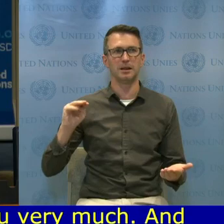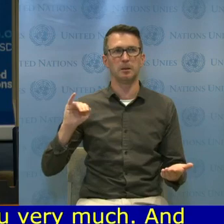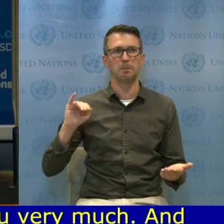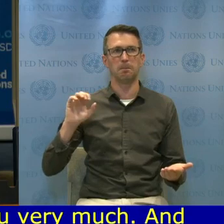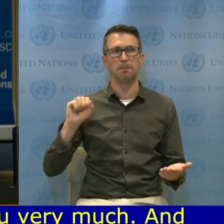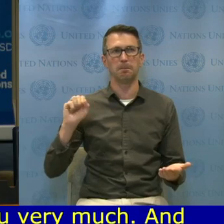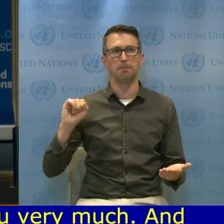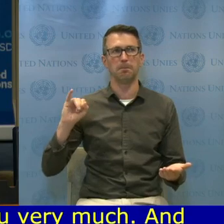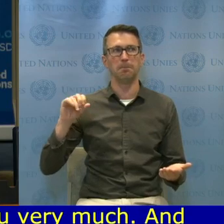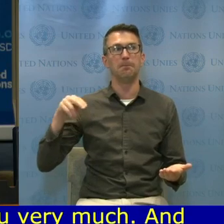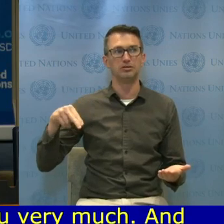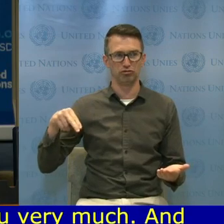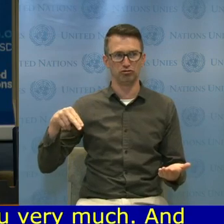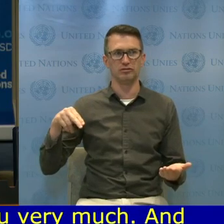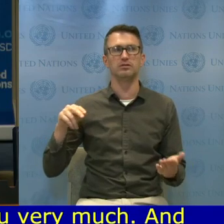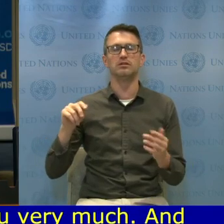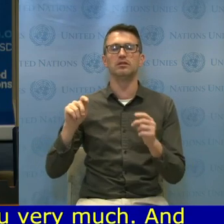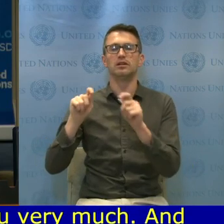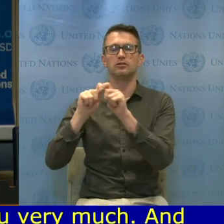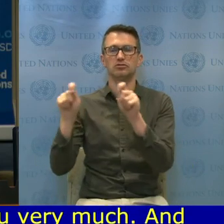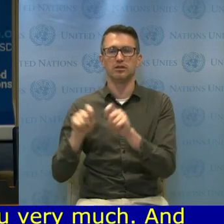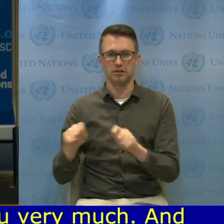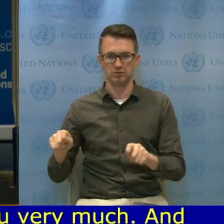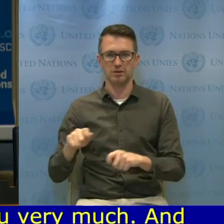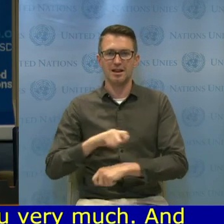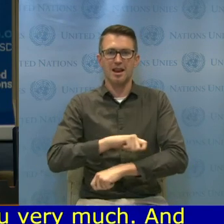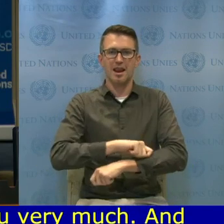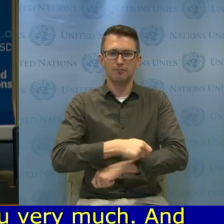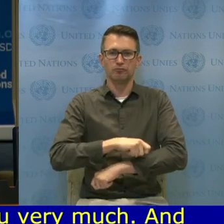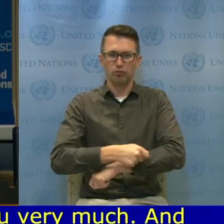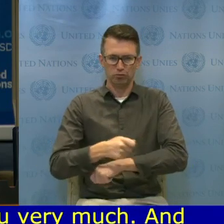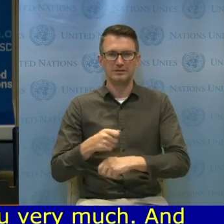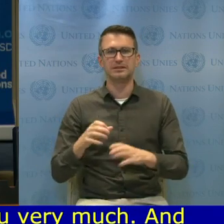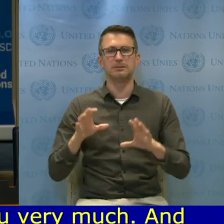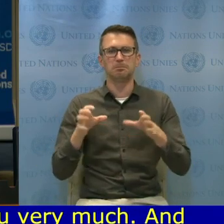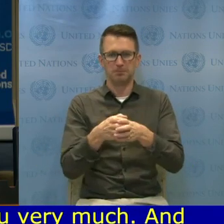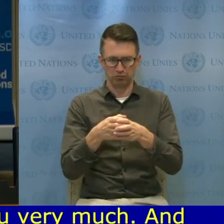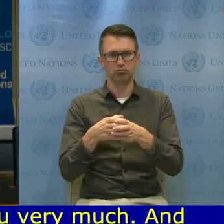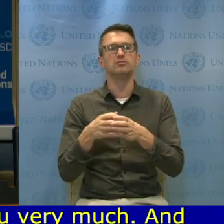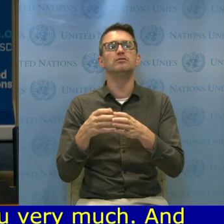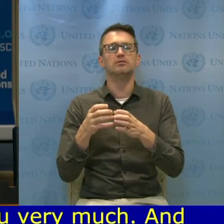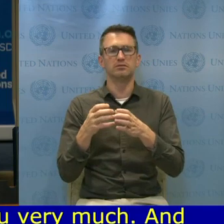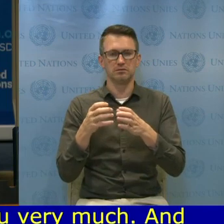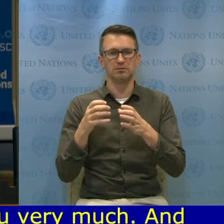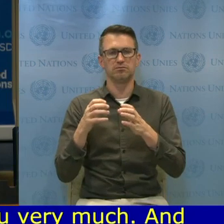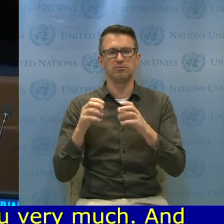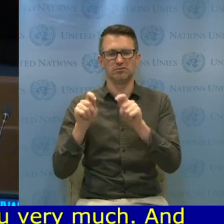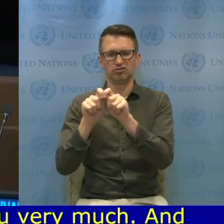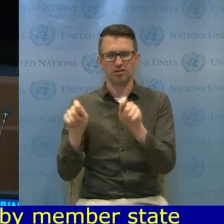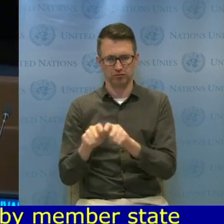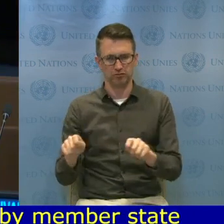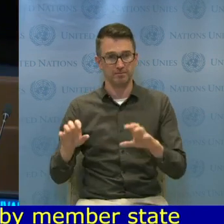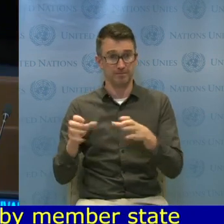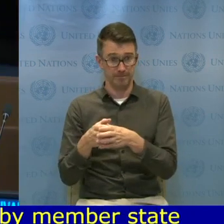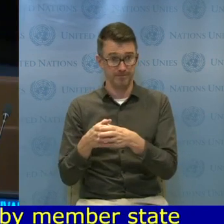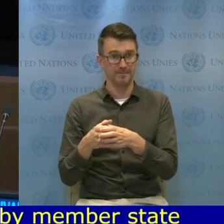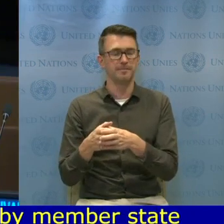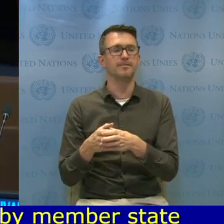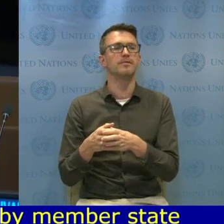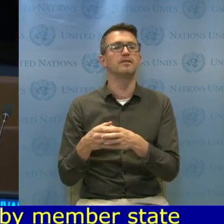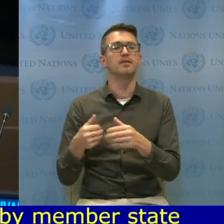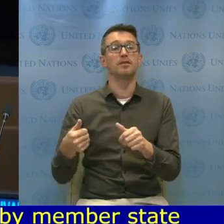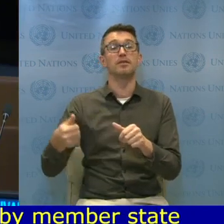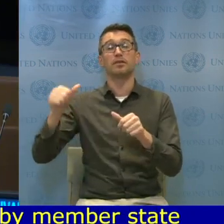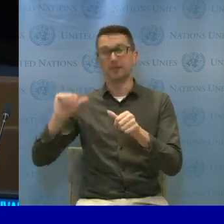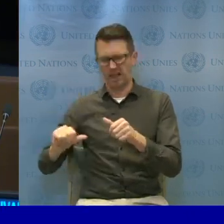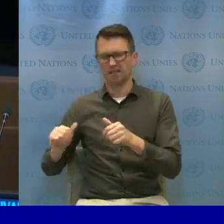Thank you, Madam Chair. Firstly, on behalf of the Leprosy Mission, I would like to congratulate the Executive Committee of the Secretary General for highlighting